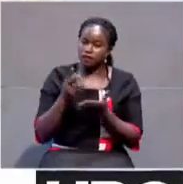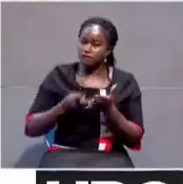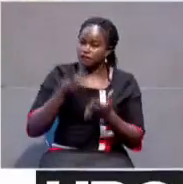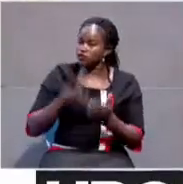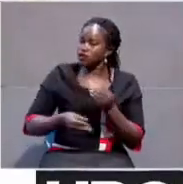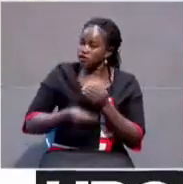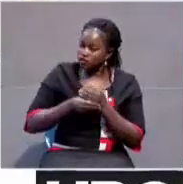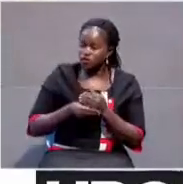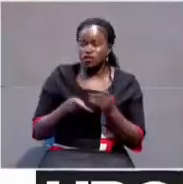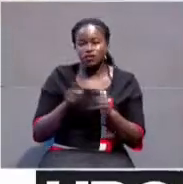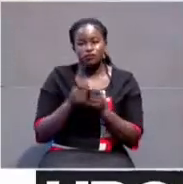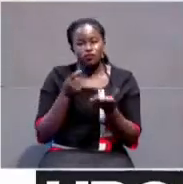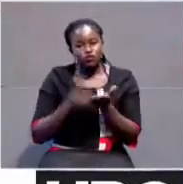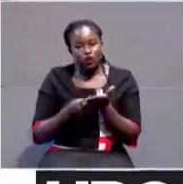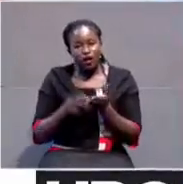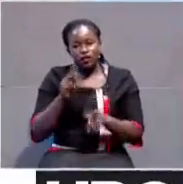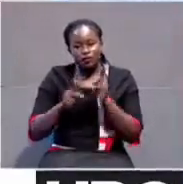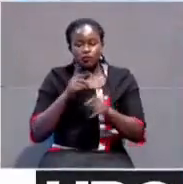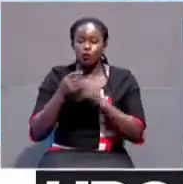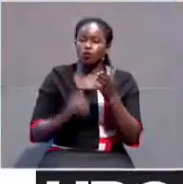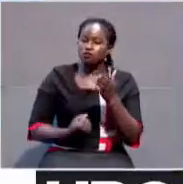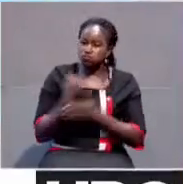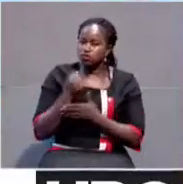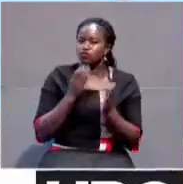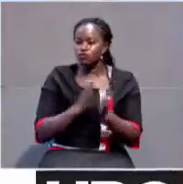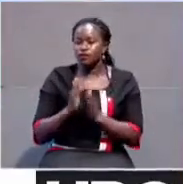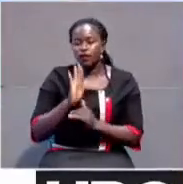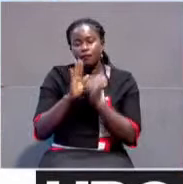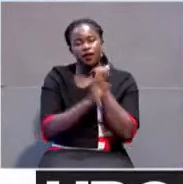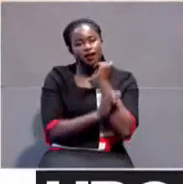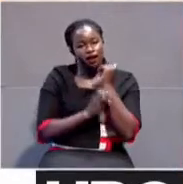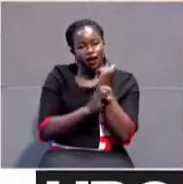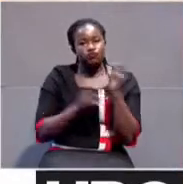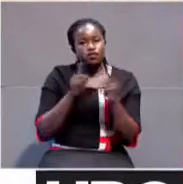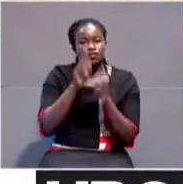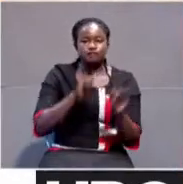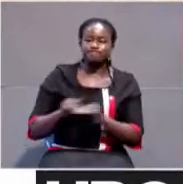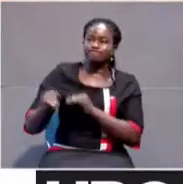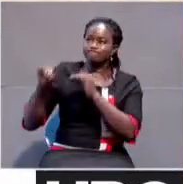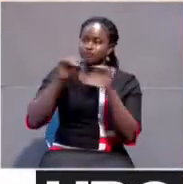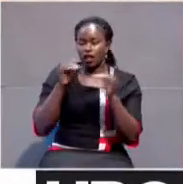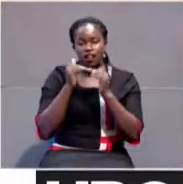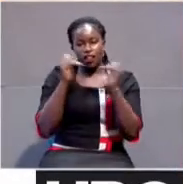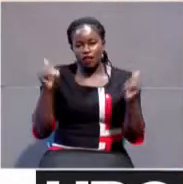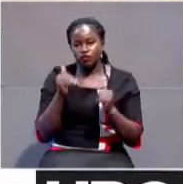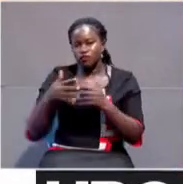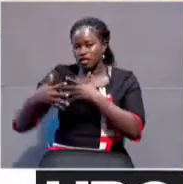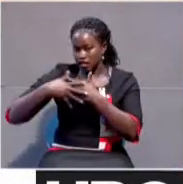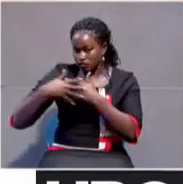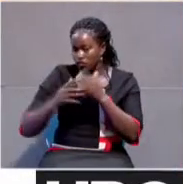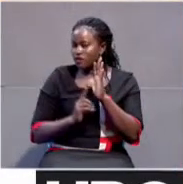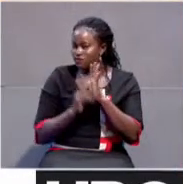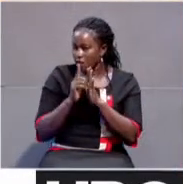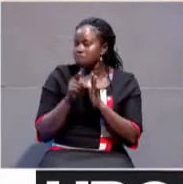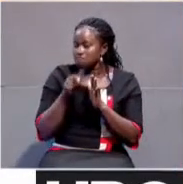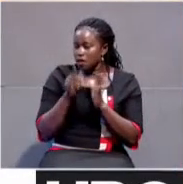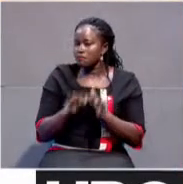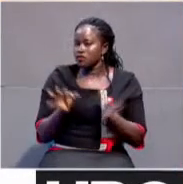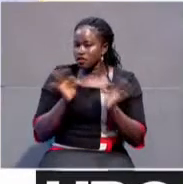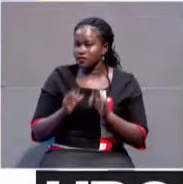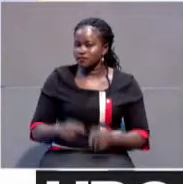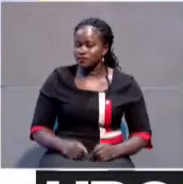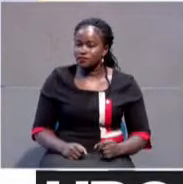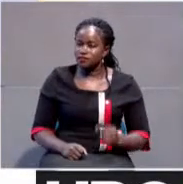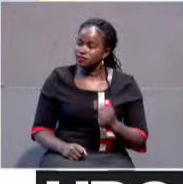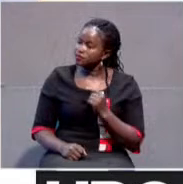addition, and Ugandans rising up to propel the country to a higher level of industrial development is emphasized. But we